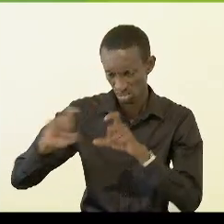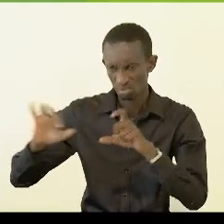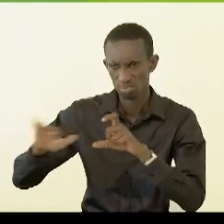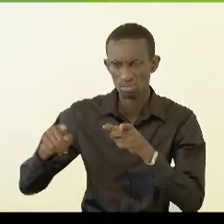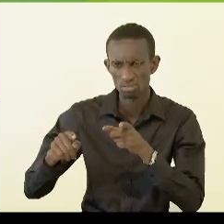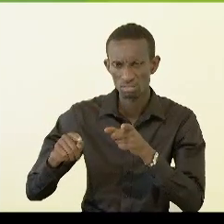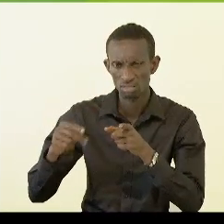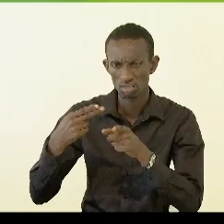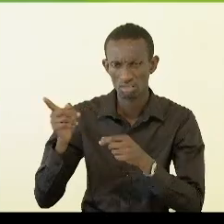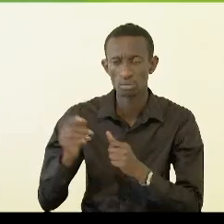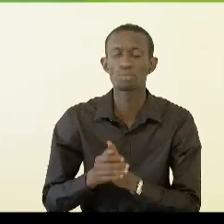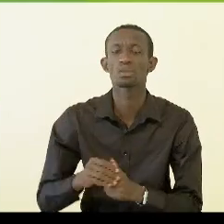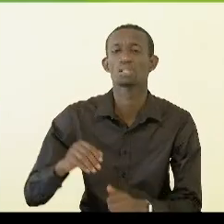acid?